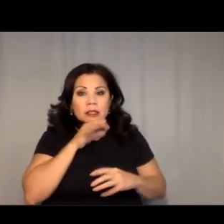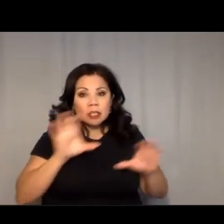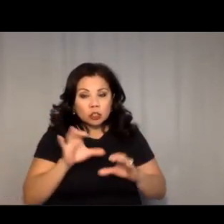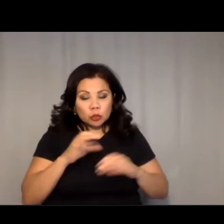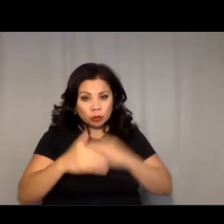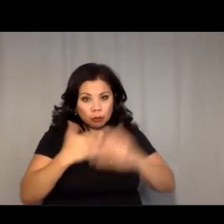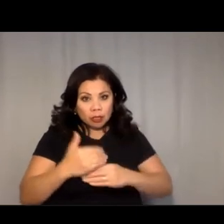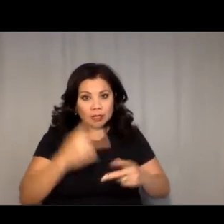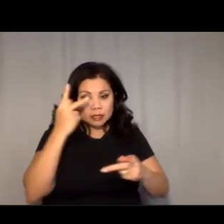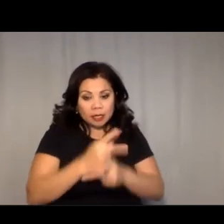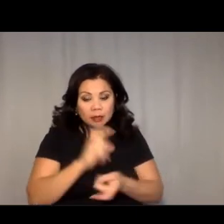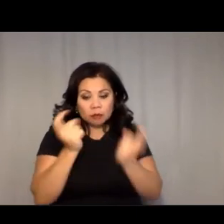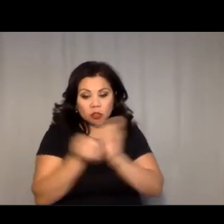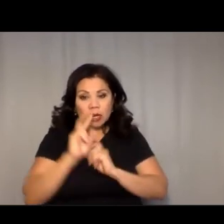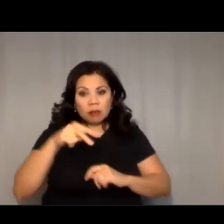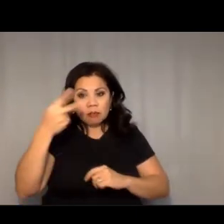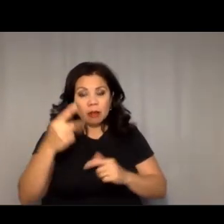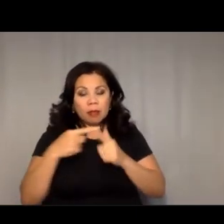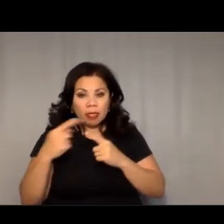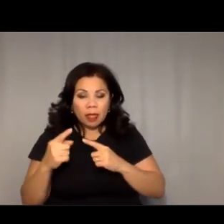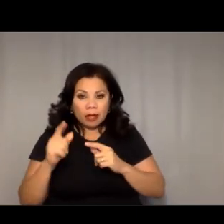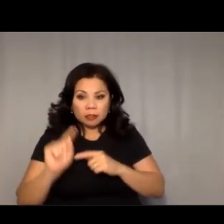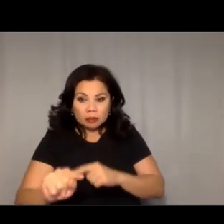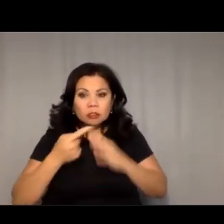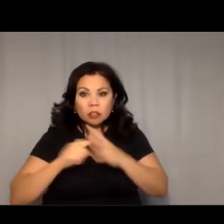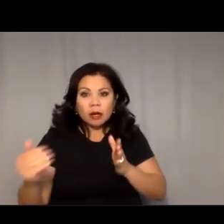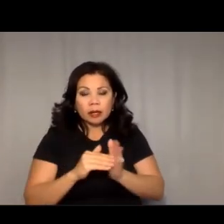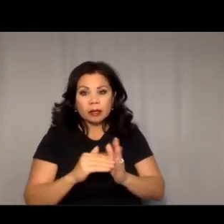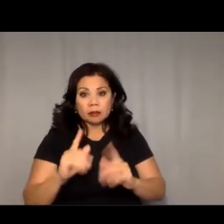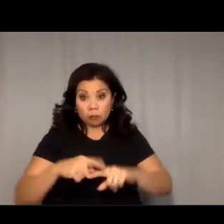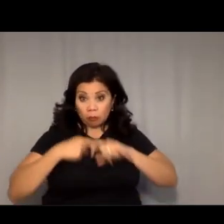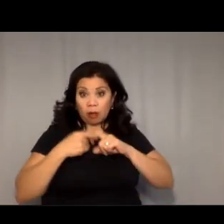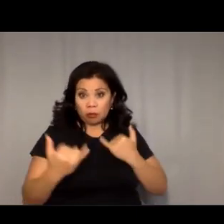and then come back to the video so you can check your work. Go ahead and press pause now.